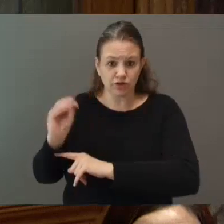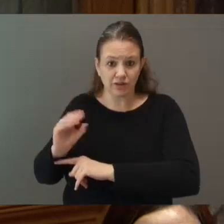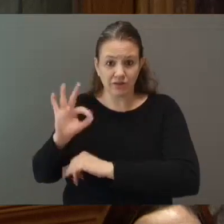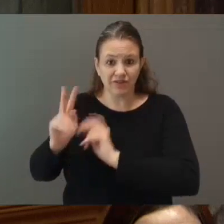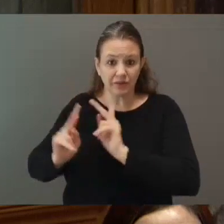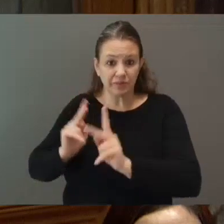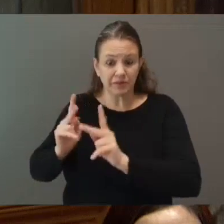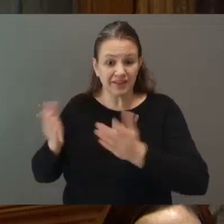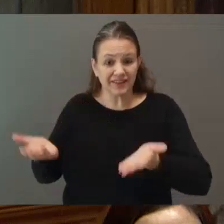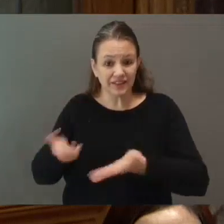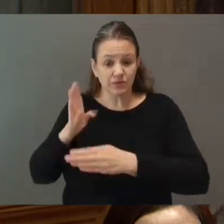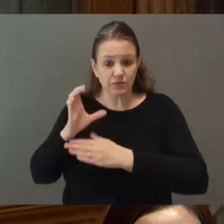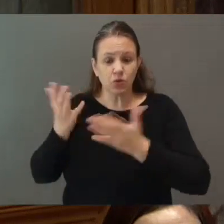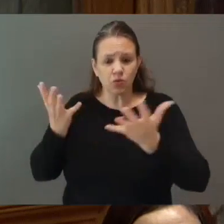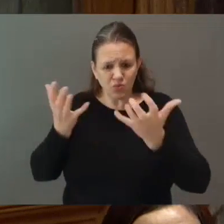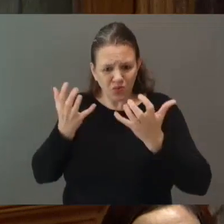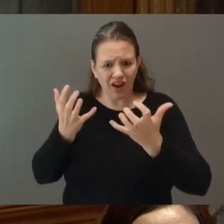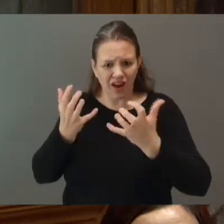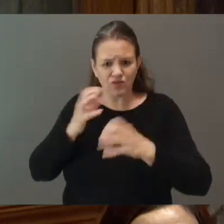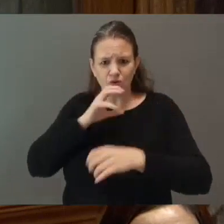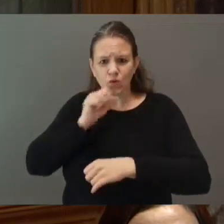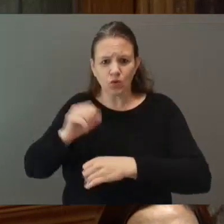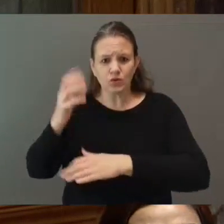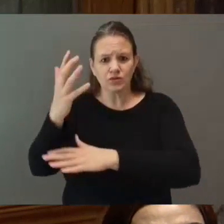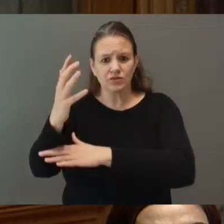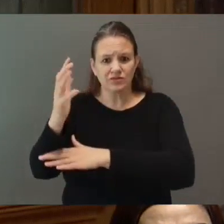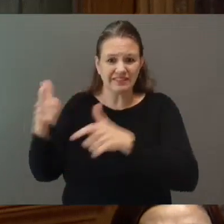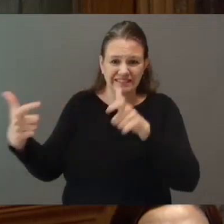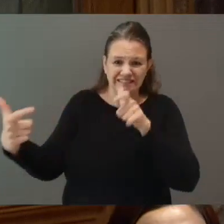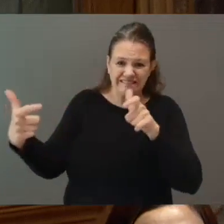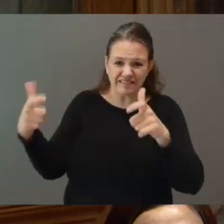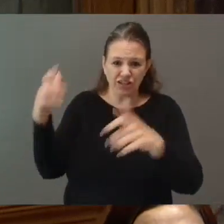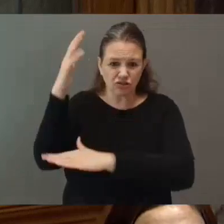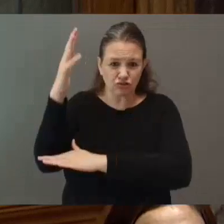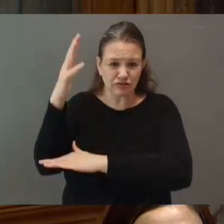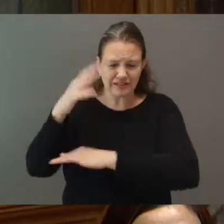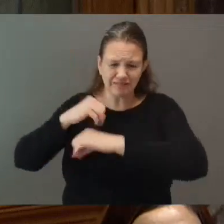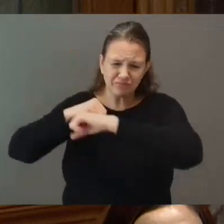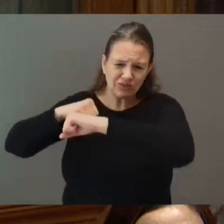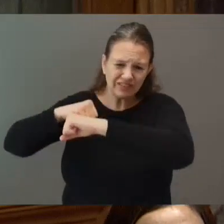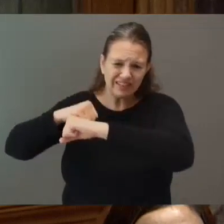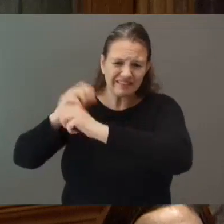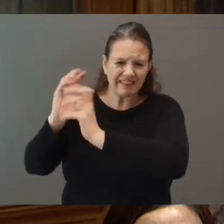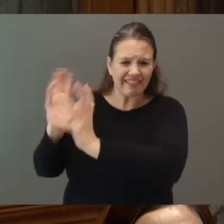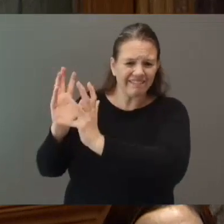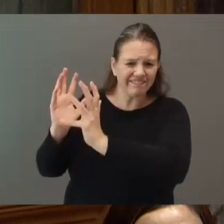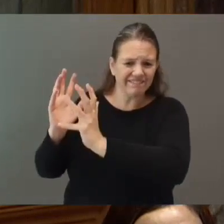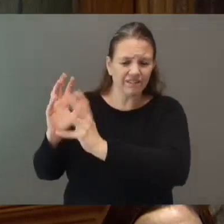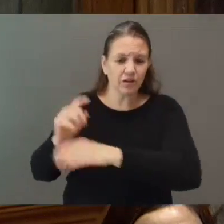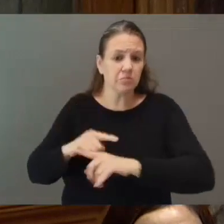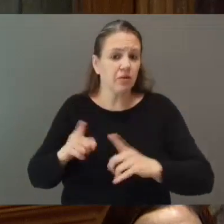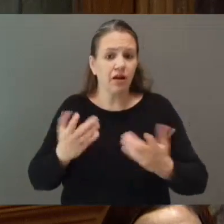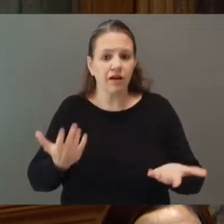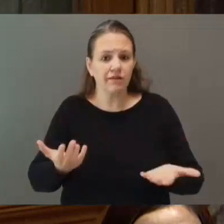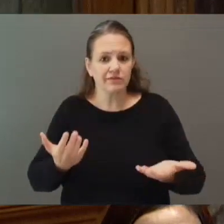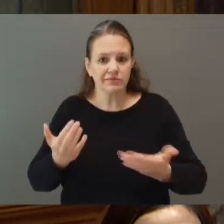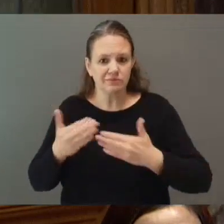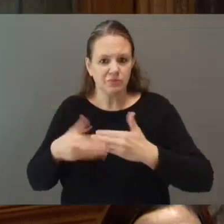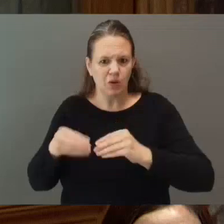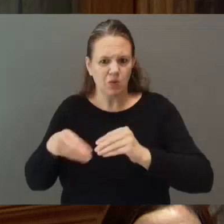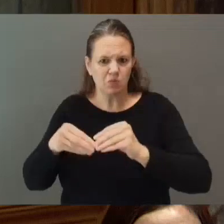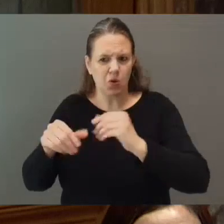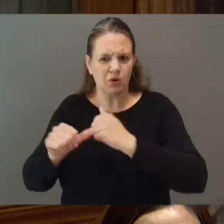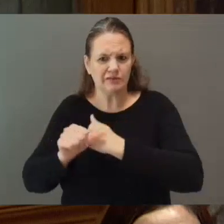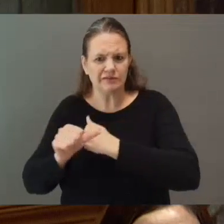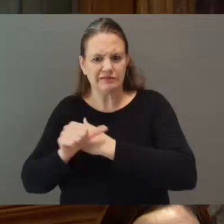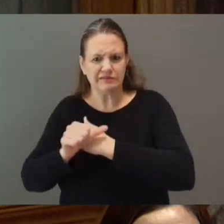trees continue to fall under this government, making the province more susceptible to climate change and biodiversity loss. To the Premier, Mr. Speaker, after